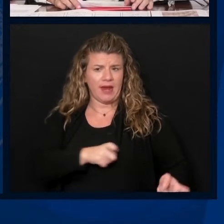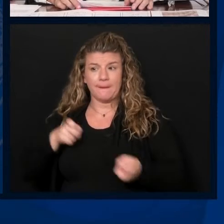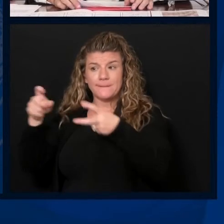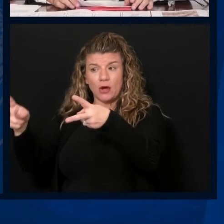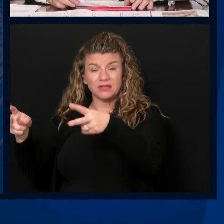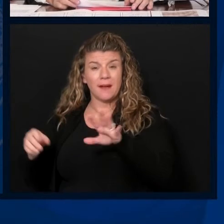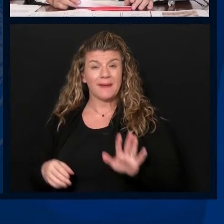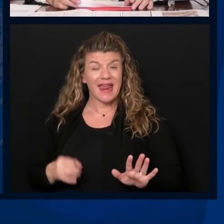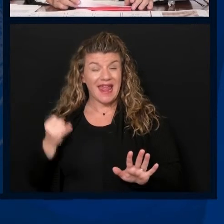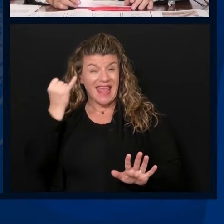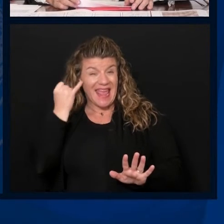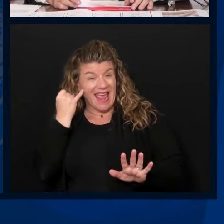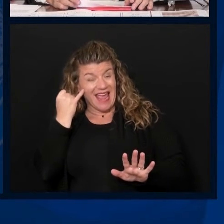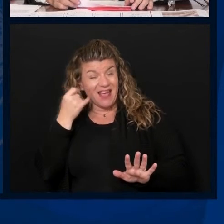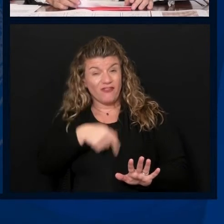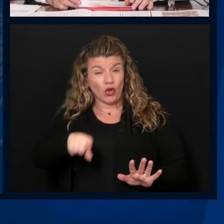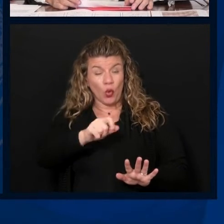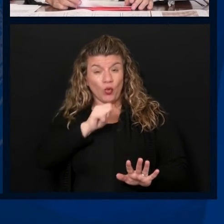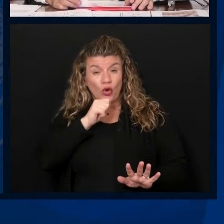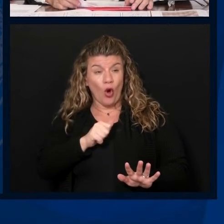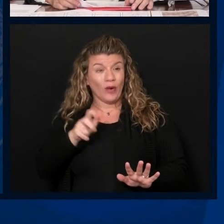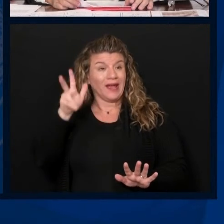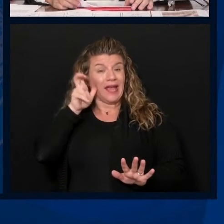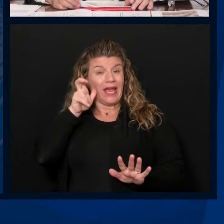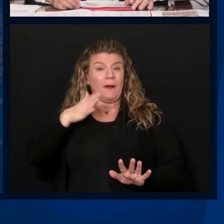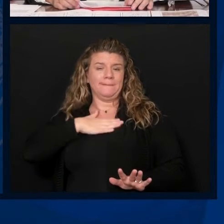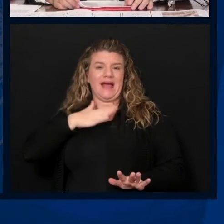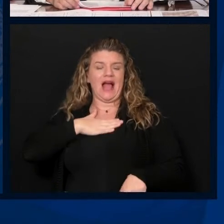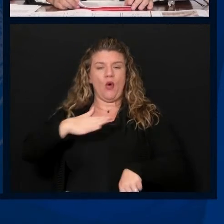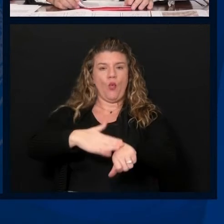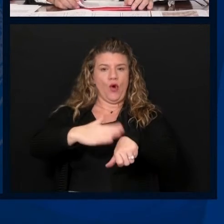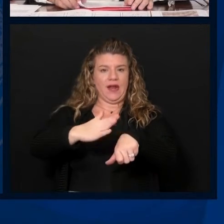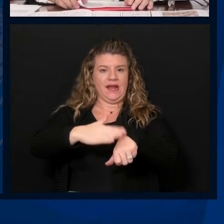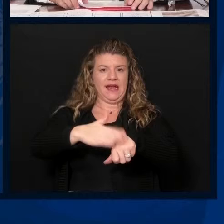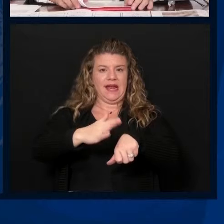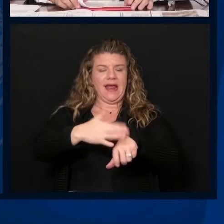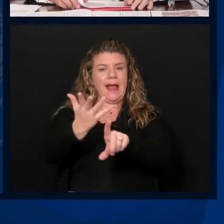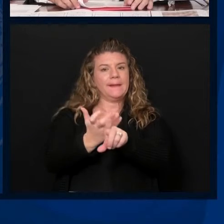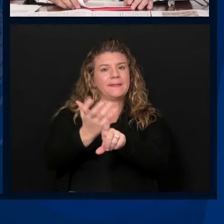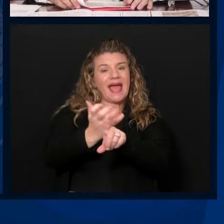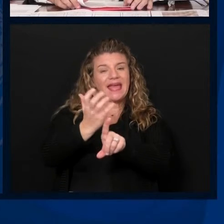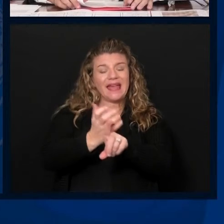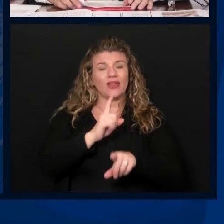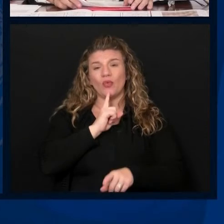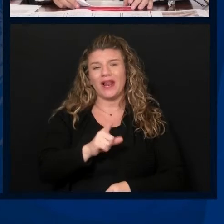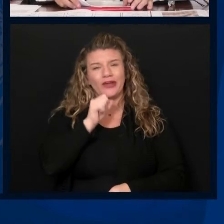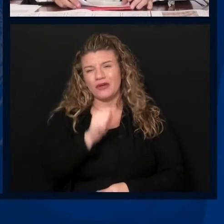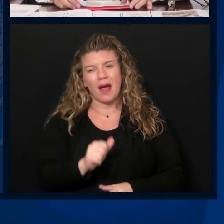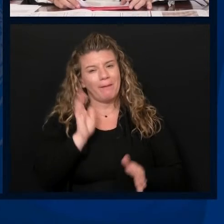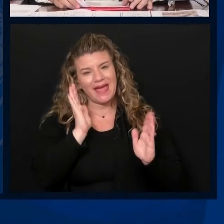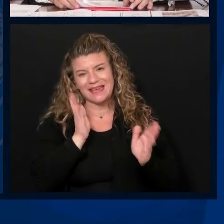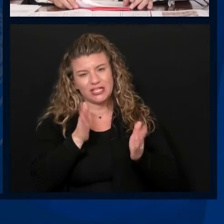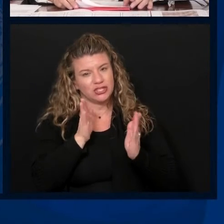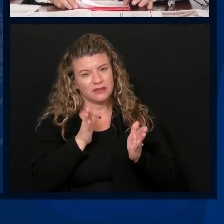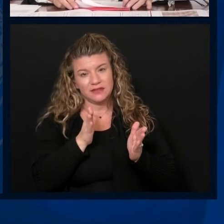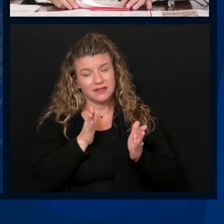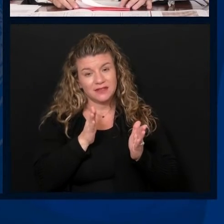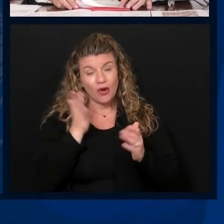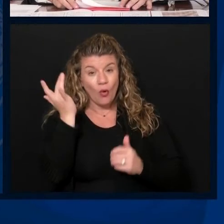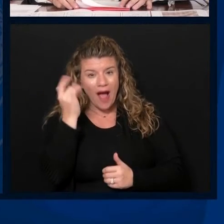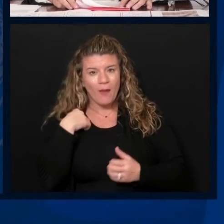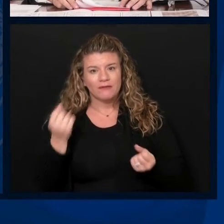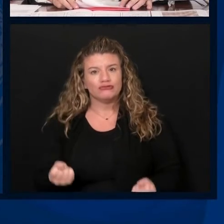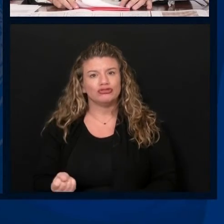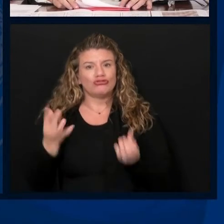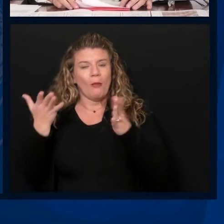can't hear these heeds of warnings, then you're not listening to even those that are crying from the grave.